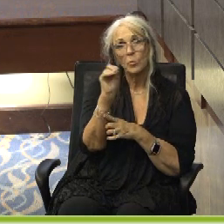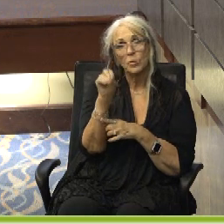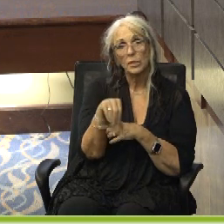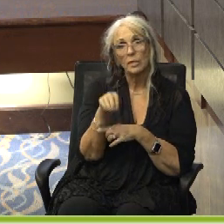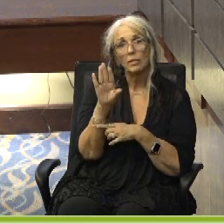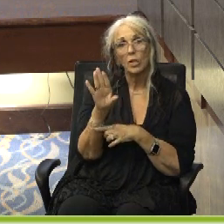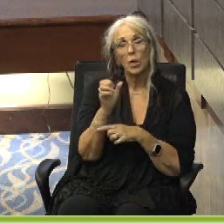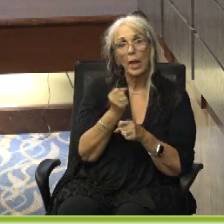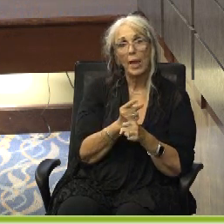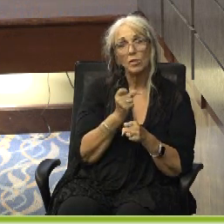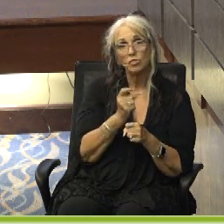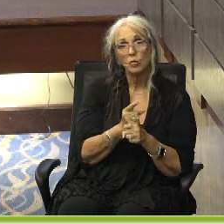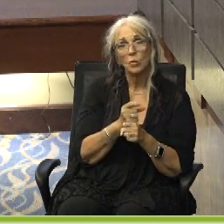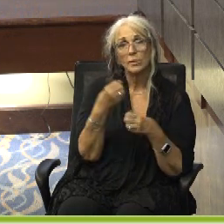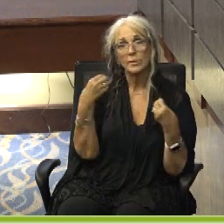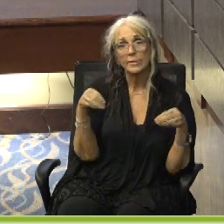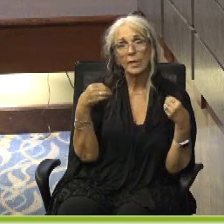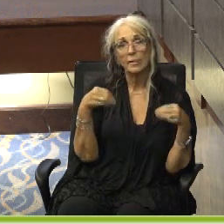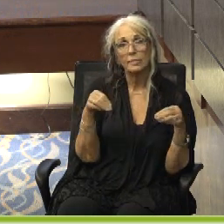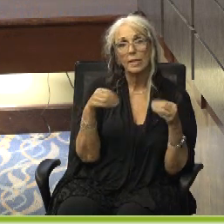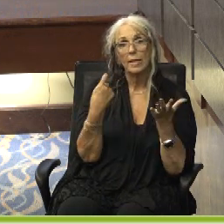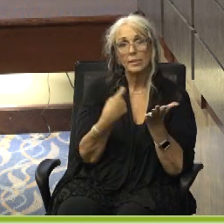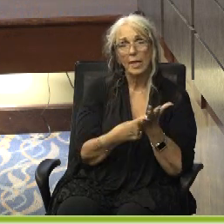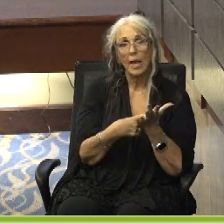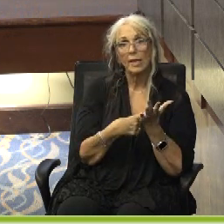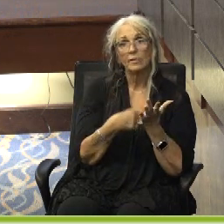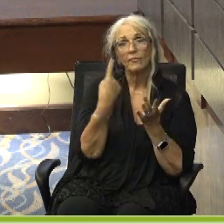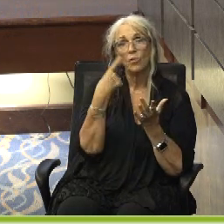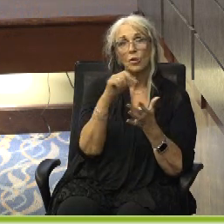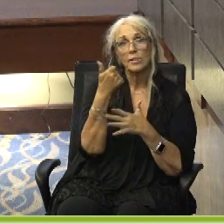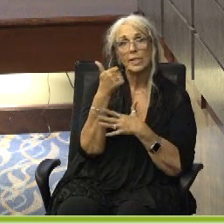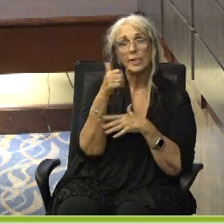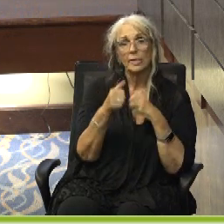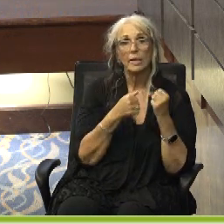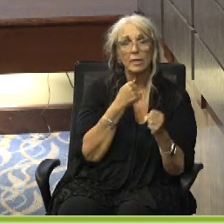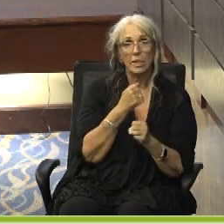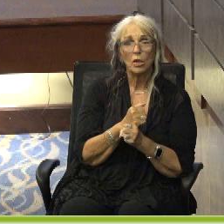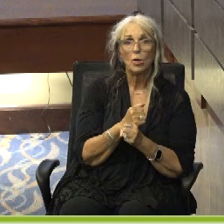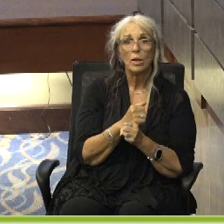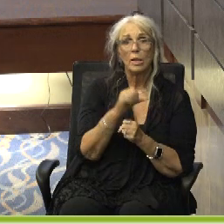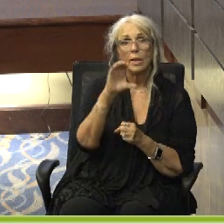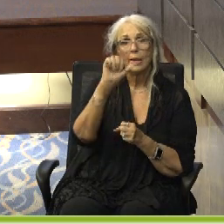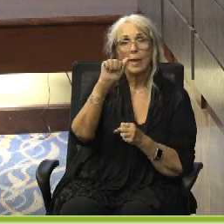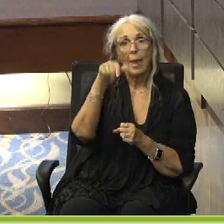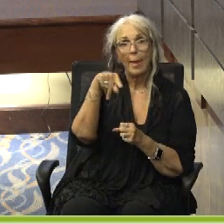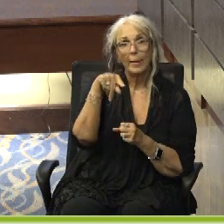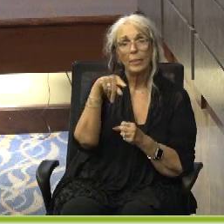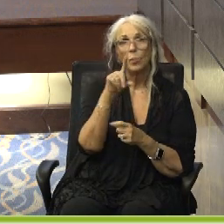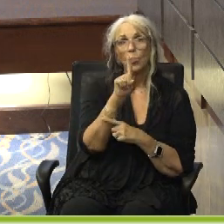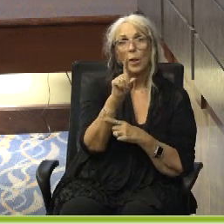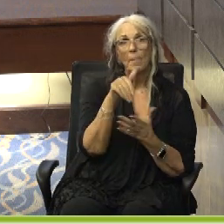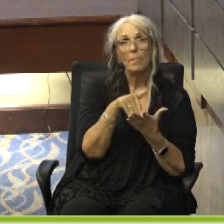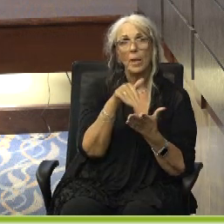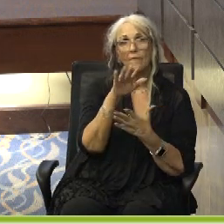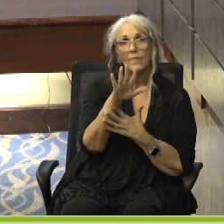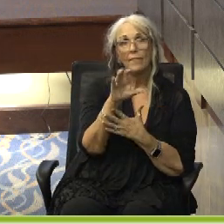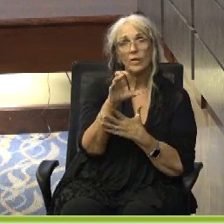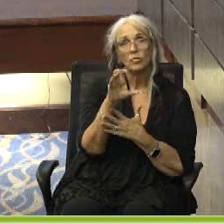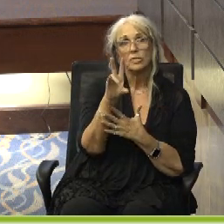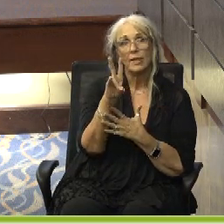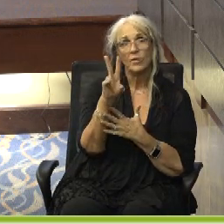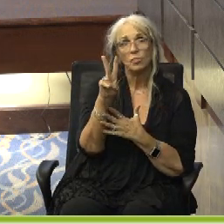75% of their annual sales tax that's generated at this property for 10 years. The cap on that amount would be